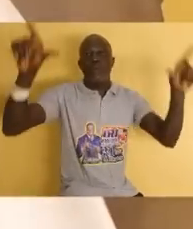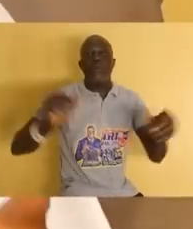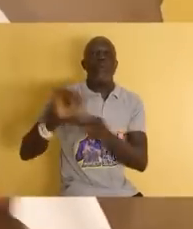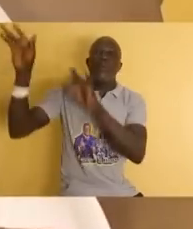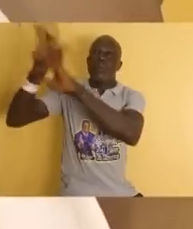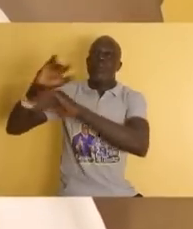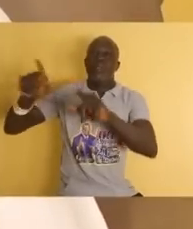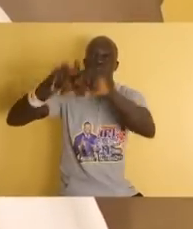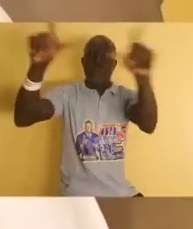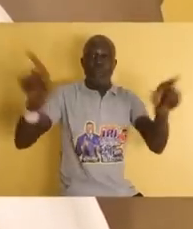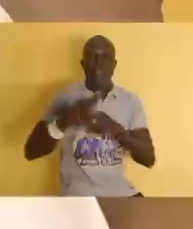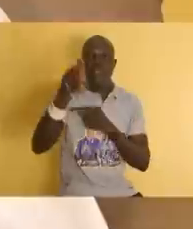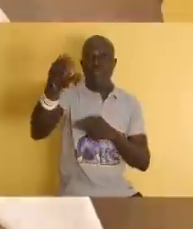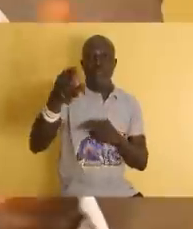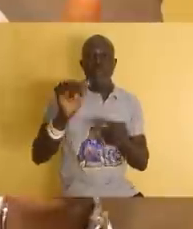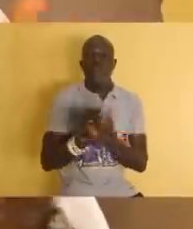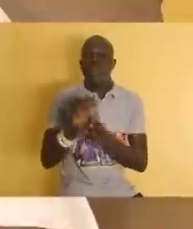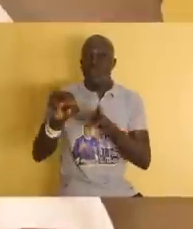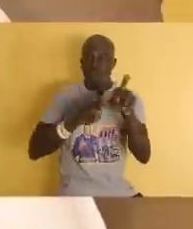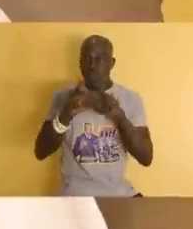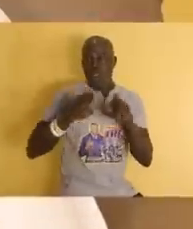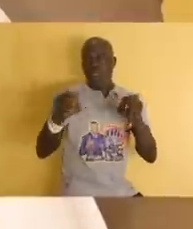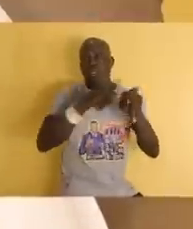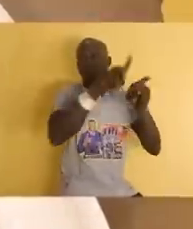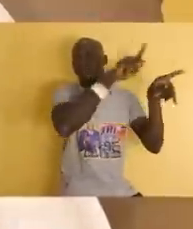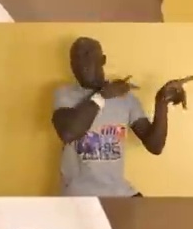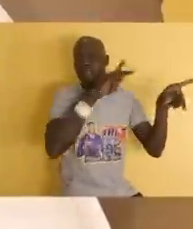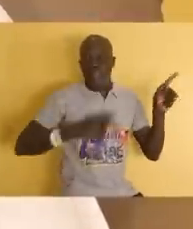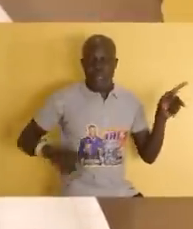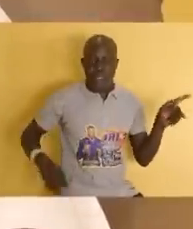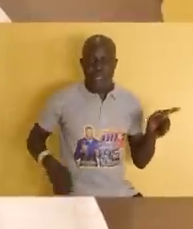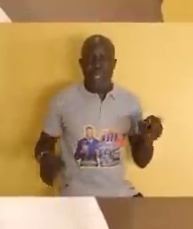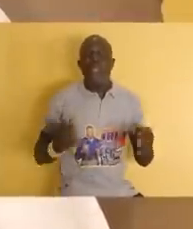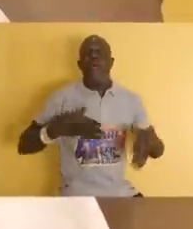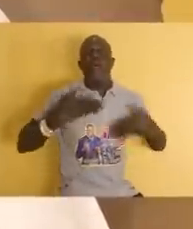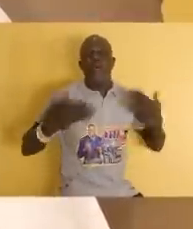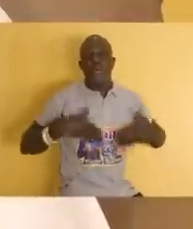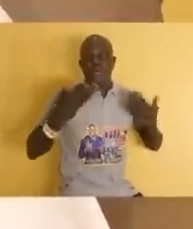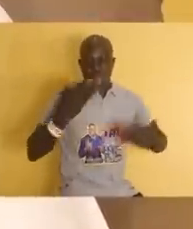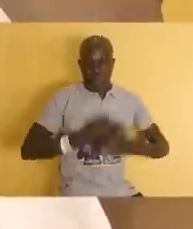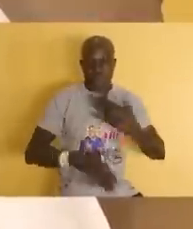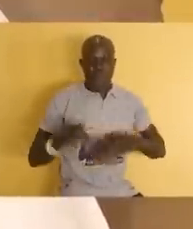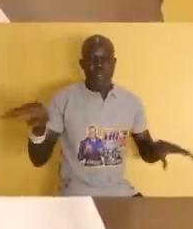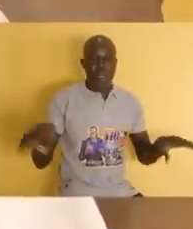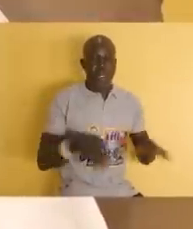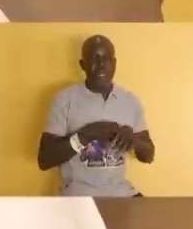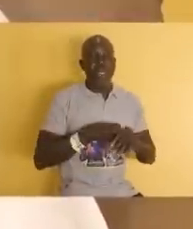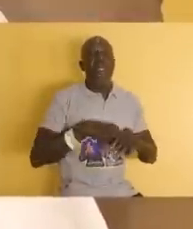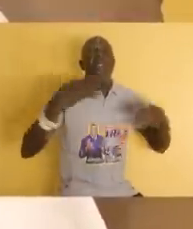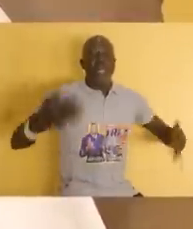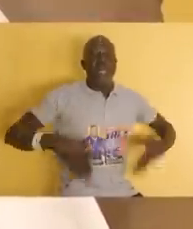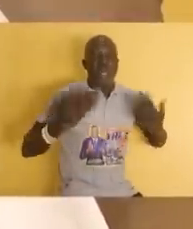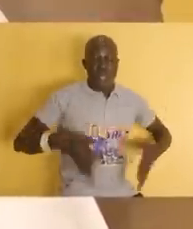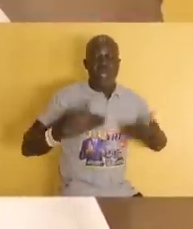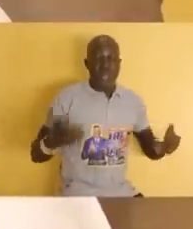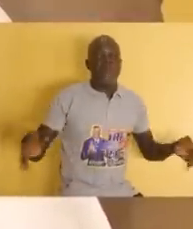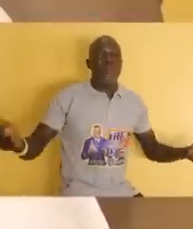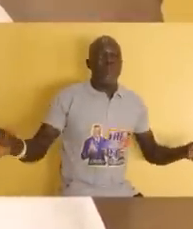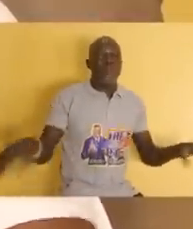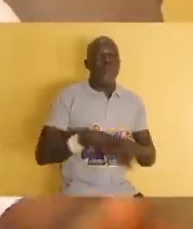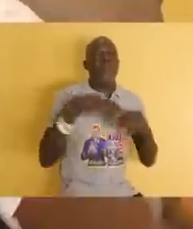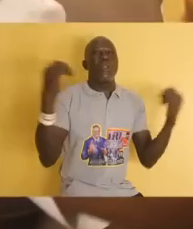wife. Amen. Amen. Amen. Happy birthday. And happy wedding